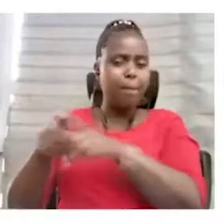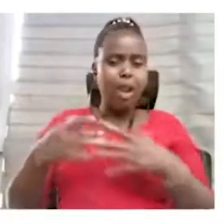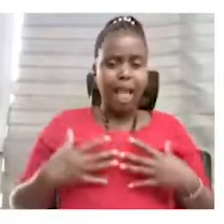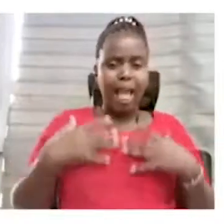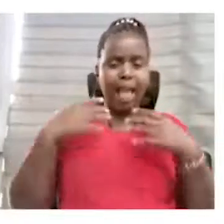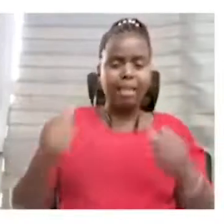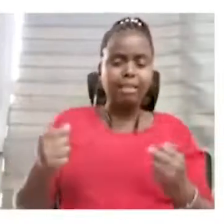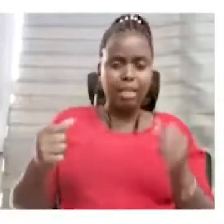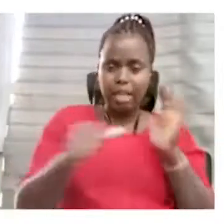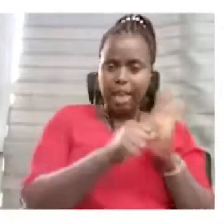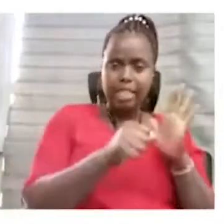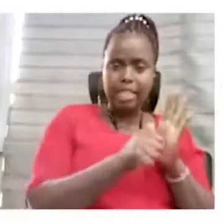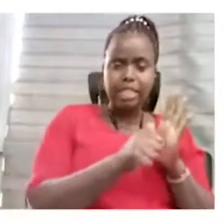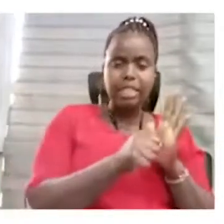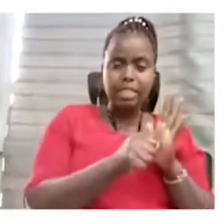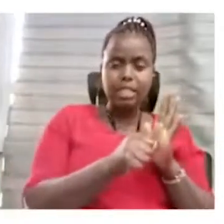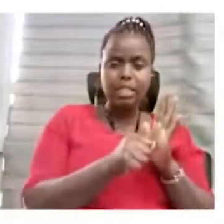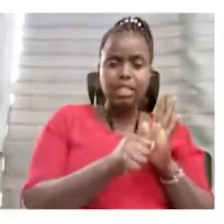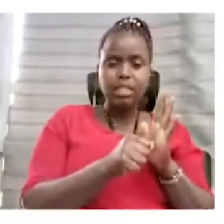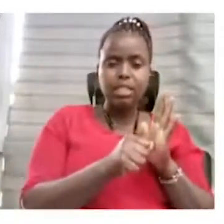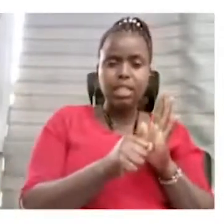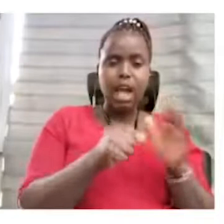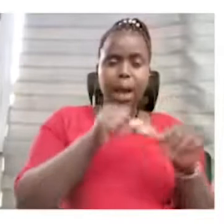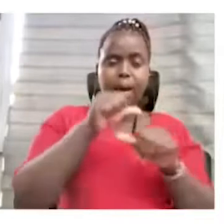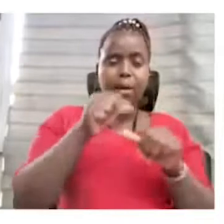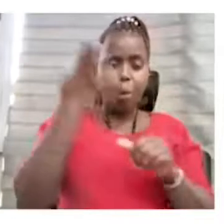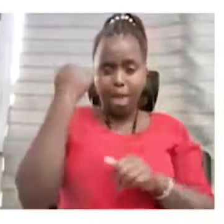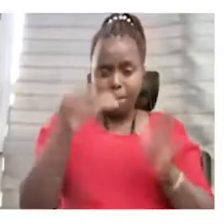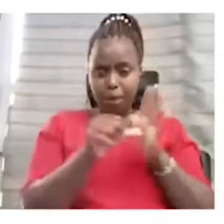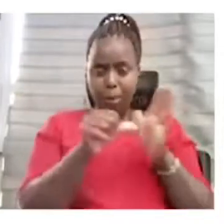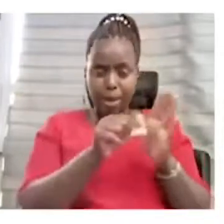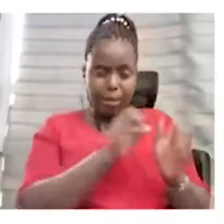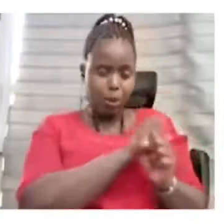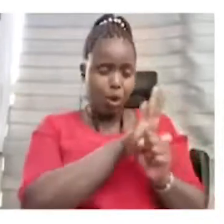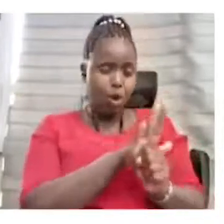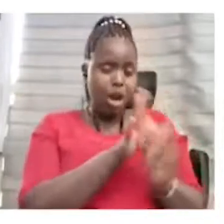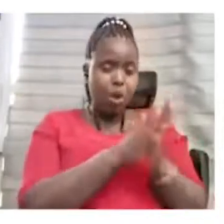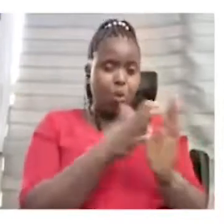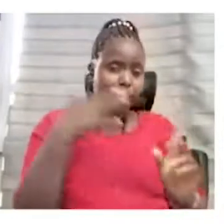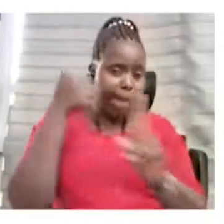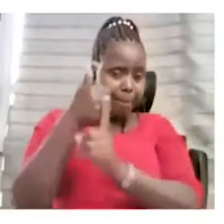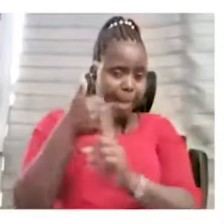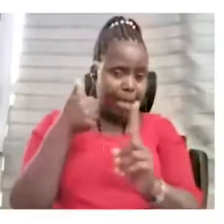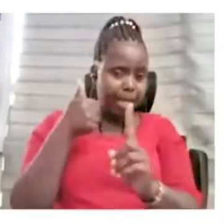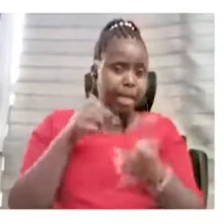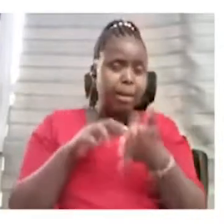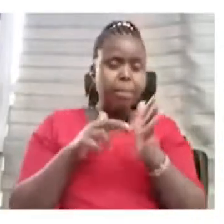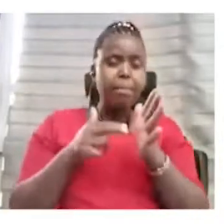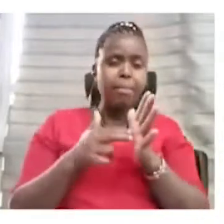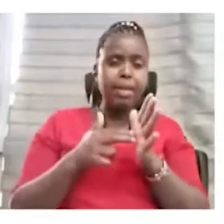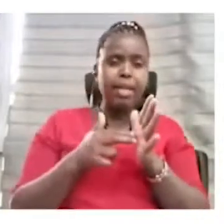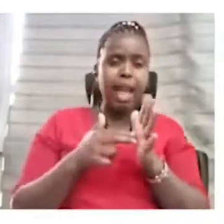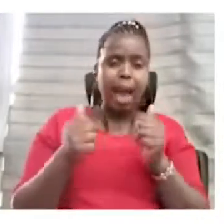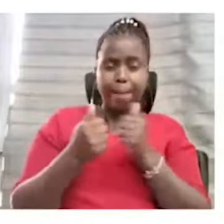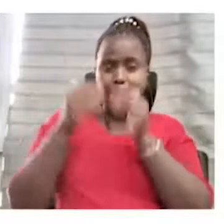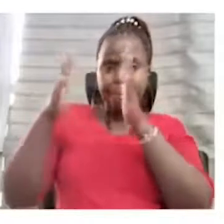the impact that's happening on them. So as M-Pesa, the first stage was what we call the response stage, which is in March, we